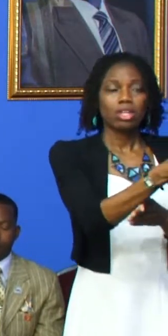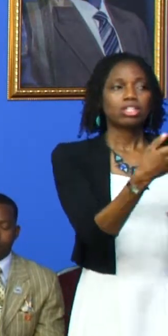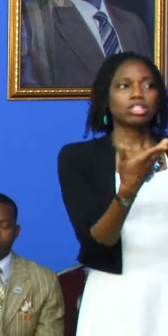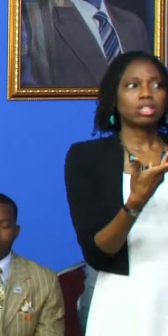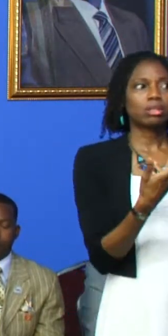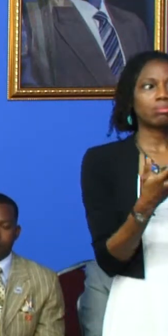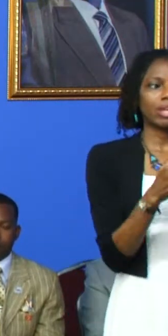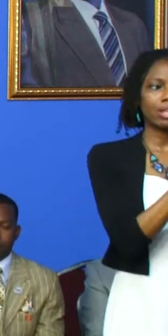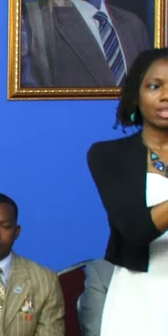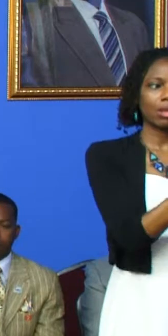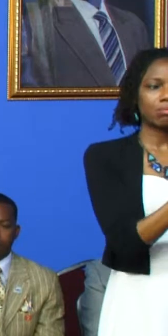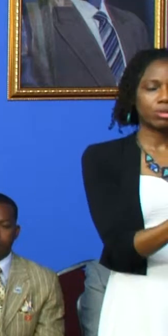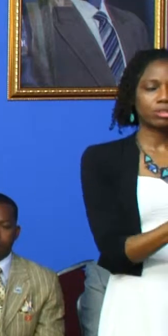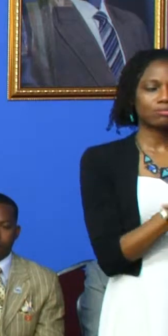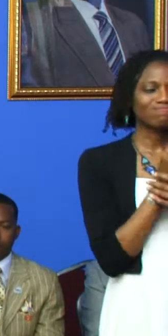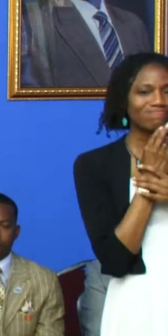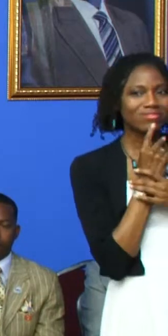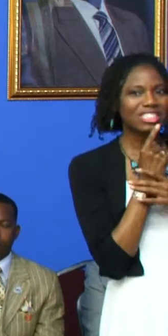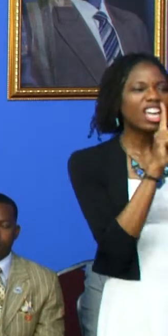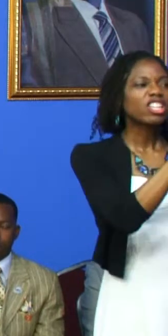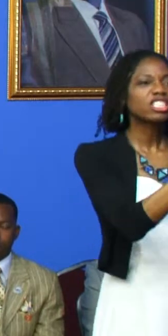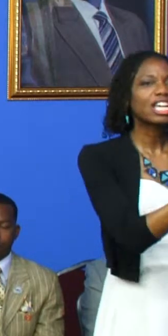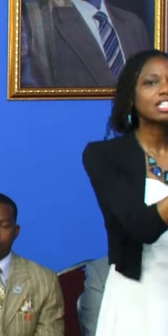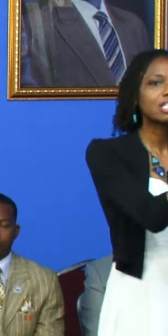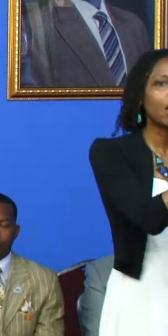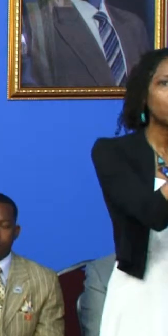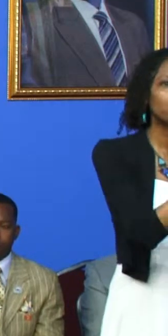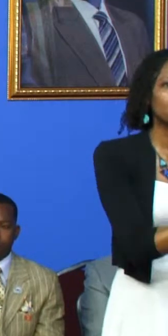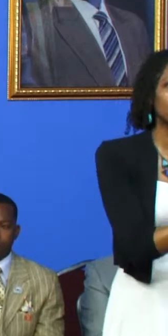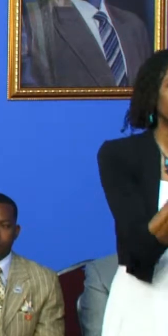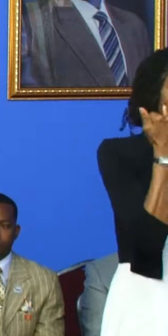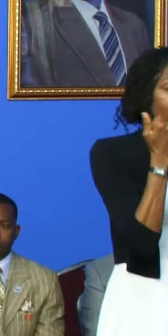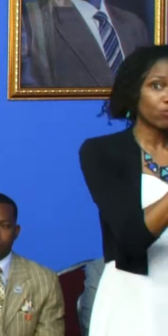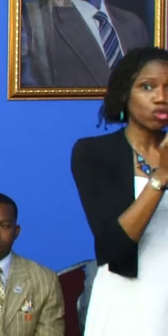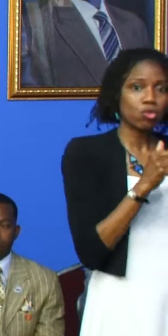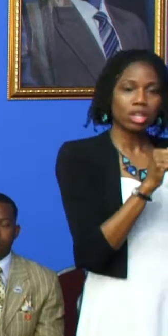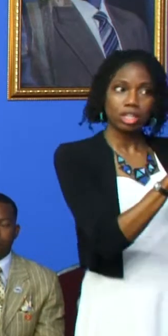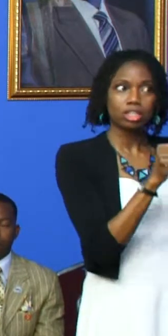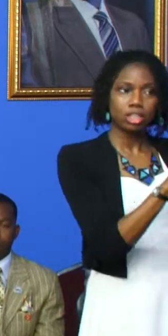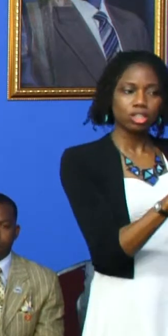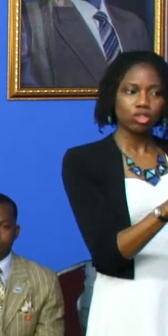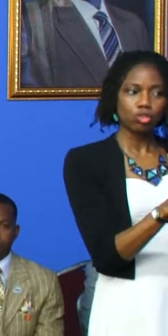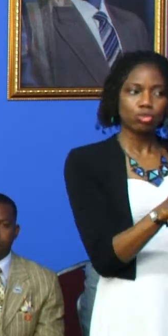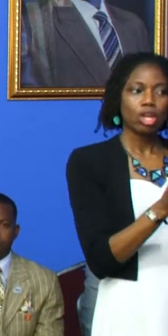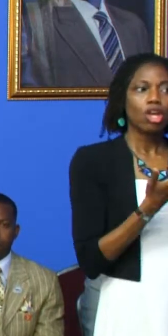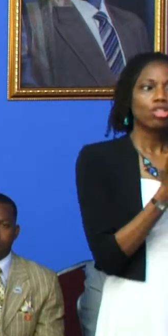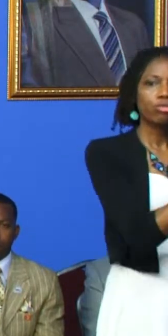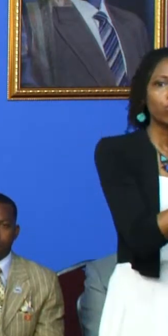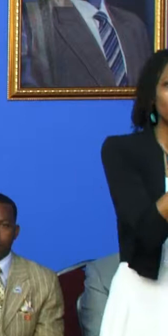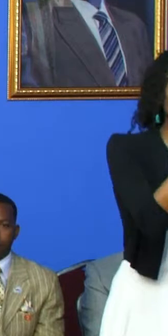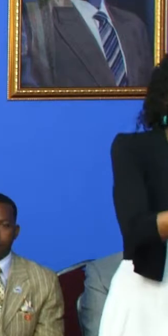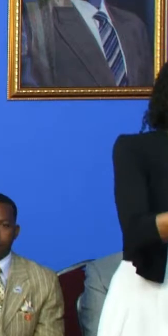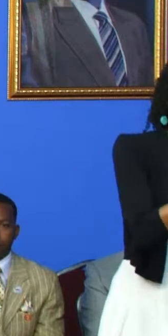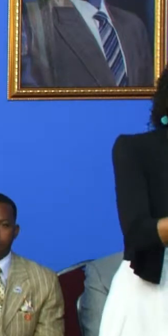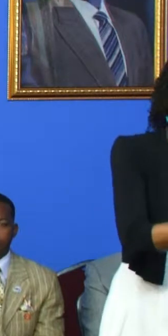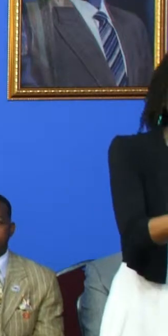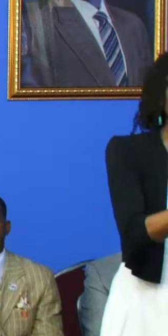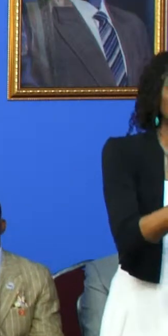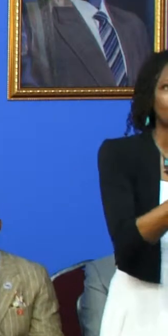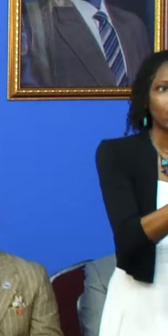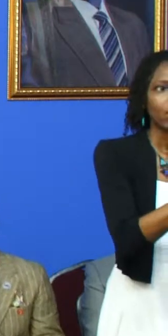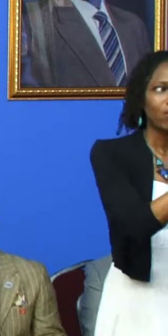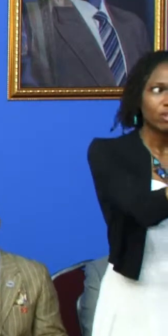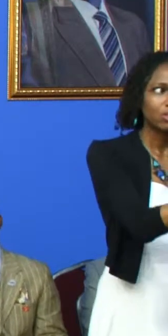you. Your reward if you could stand the test. Your reward is if you